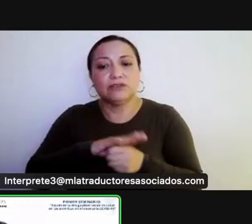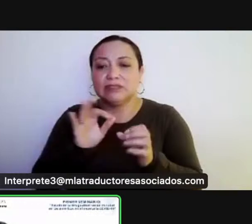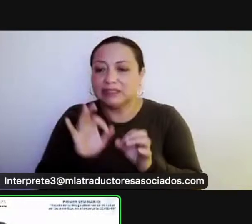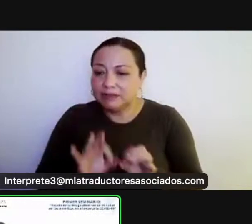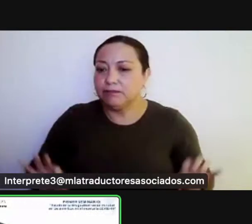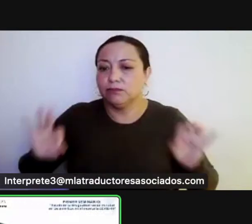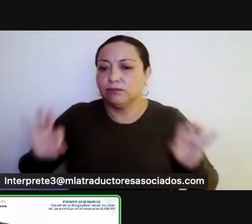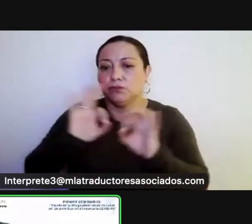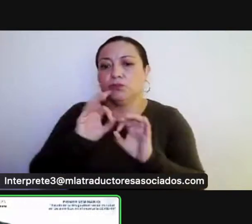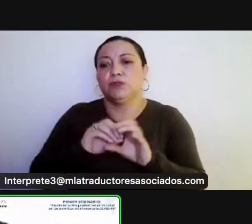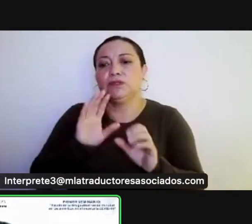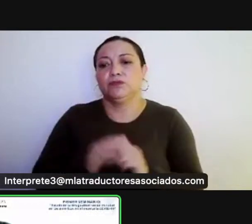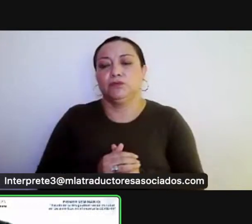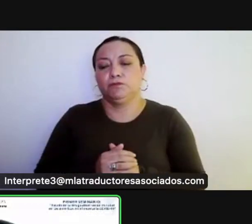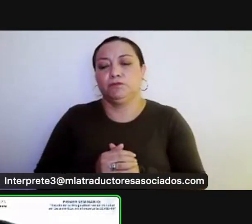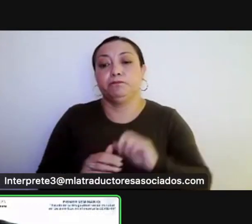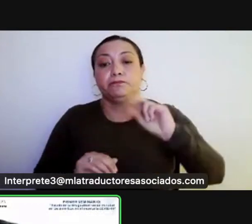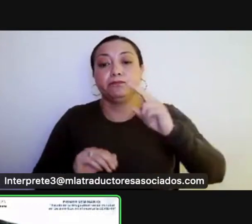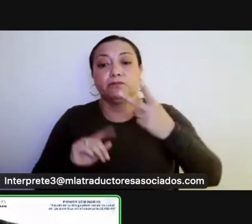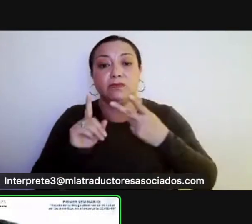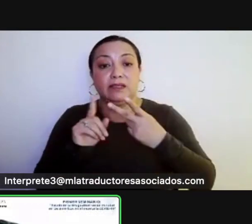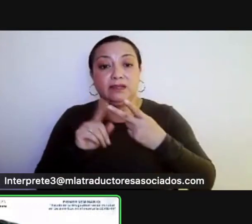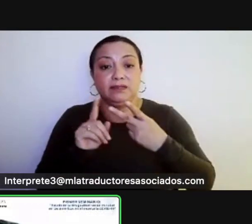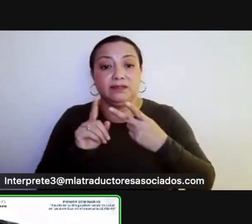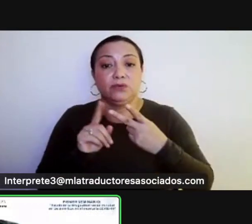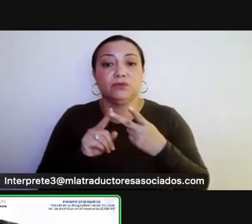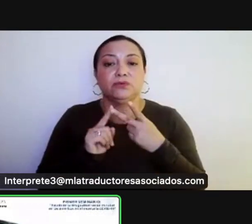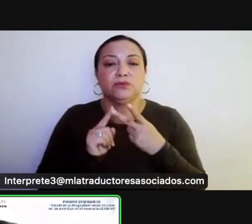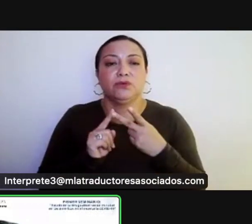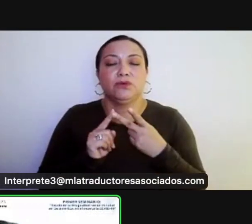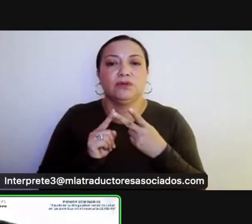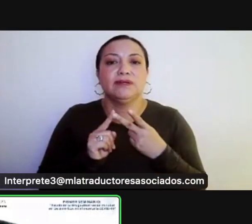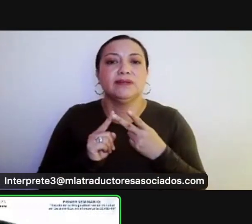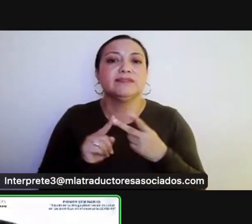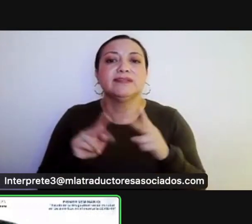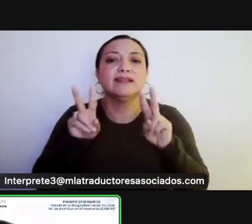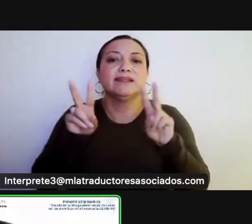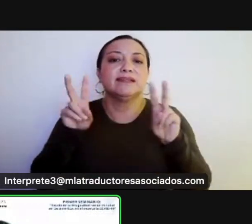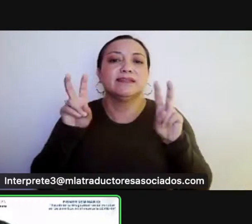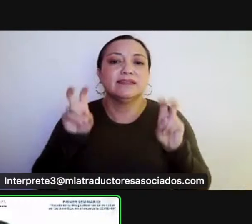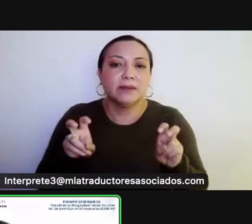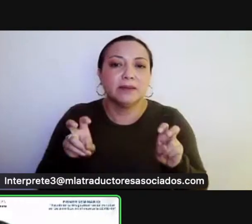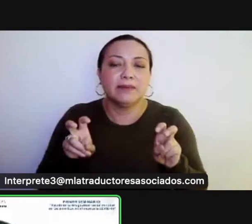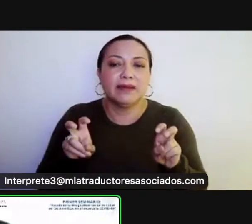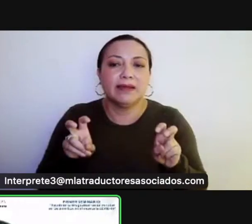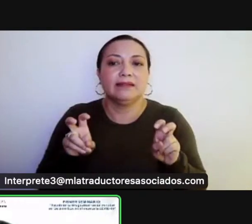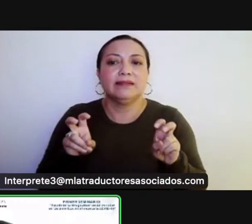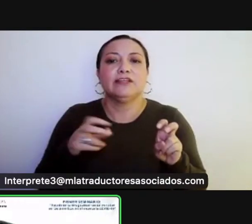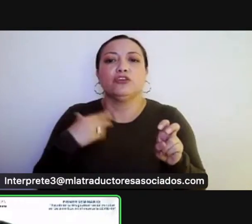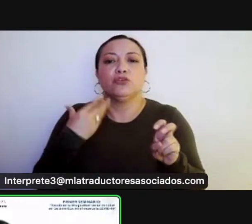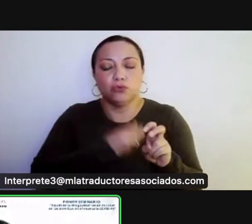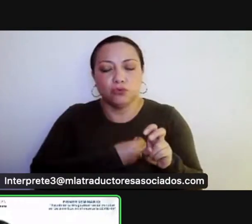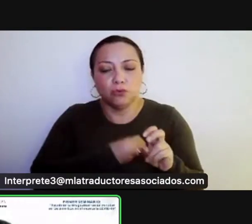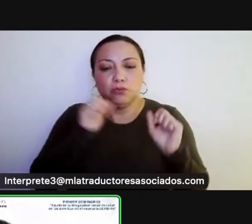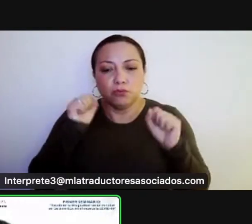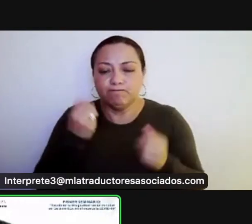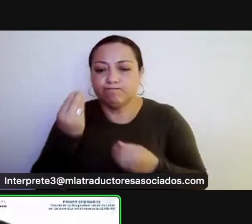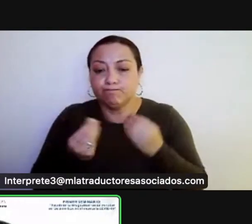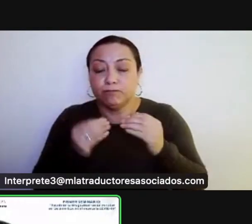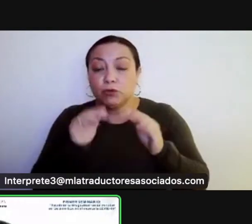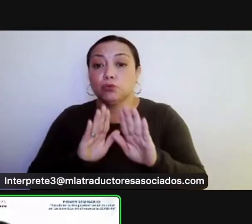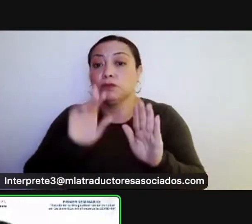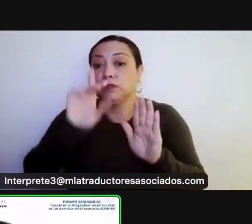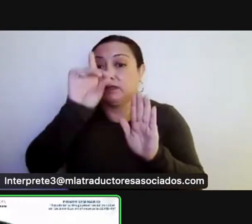totally fundamental aspect. The second aspect is the matter of how to make